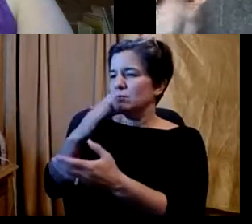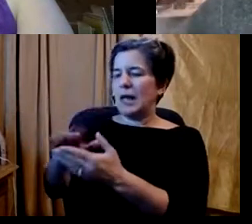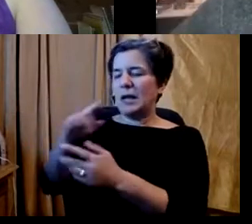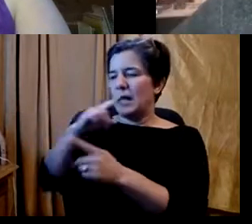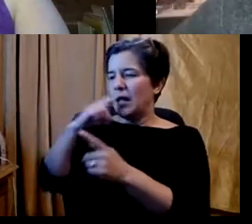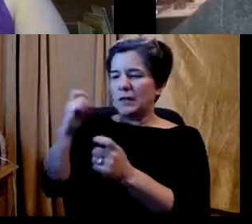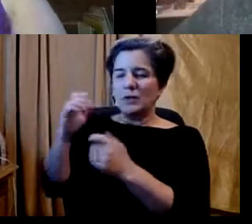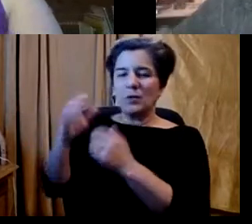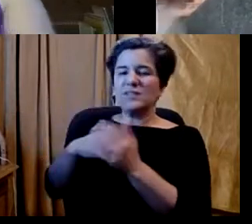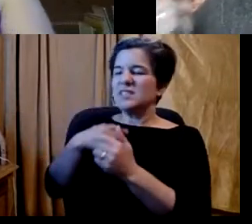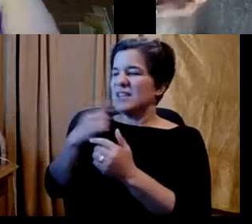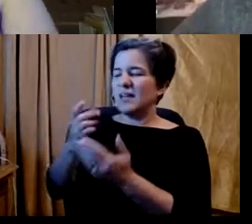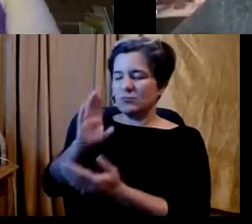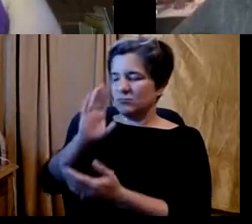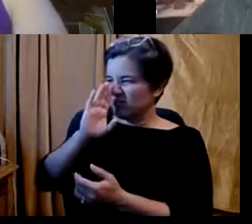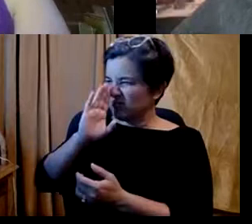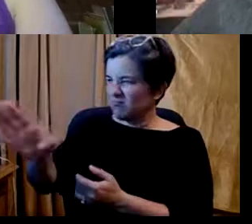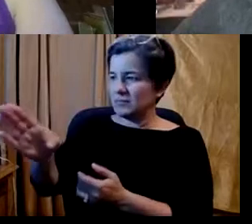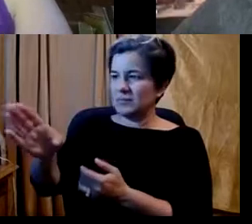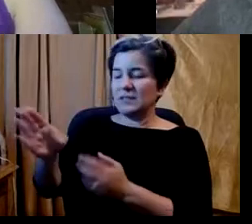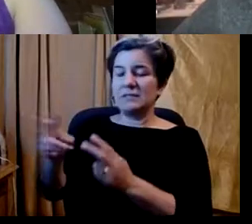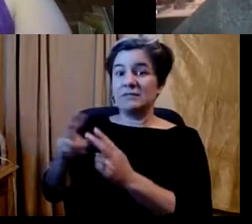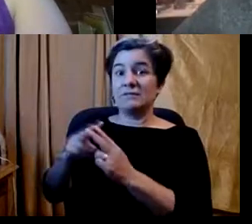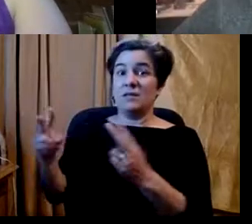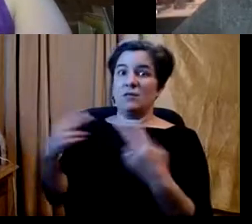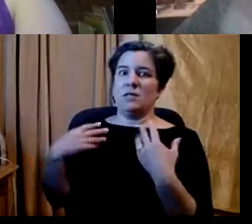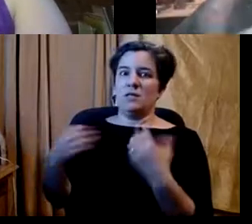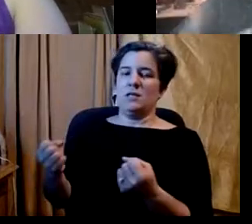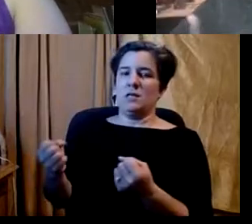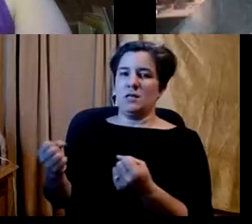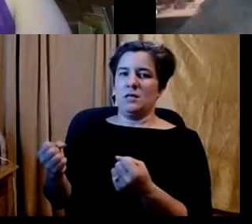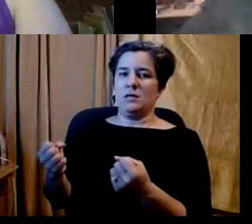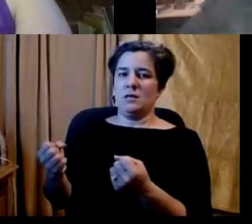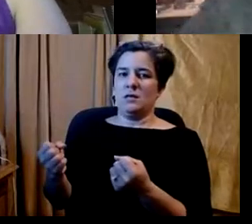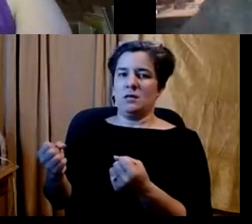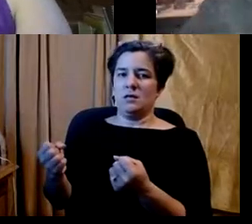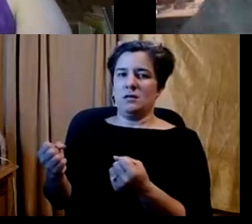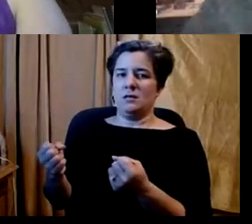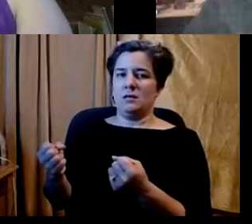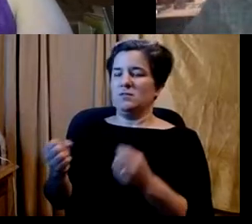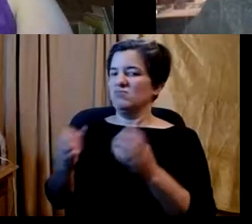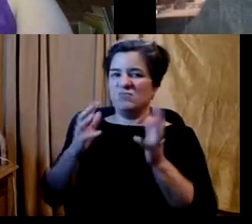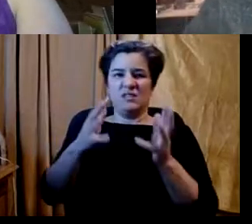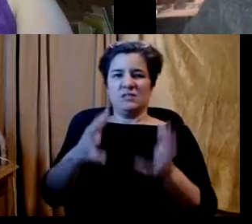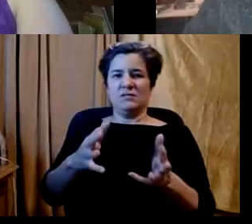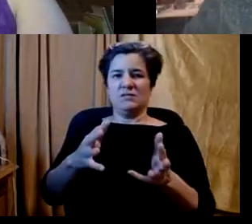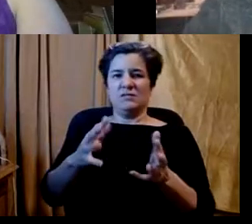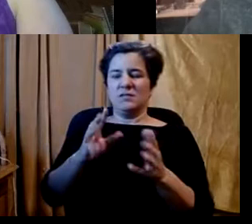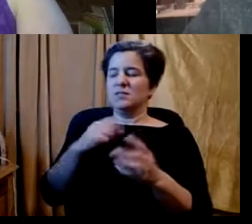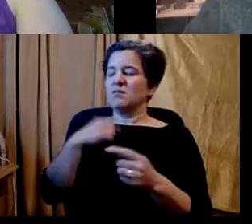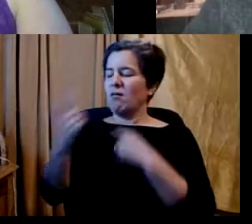as you can be with them. It's very healing. So I'll just leave you to do that and just talk to